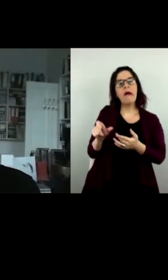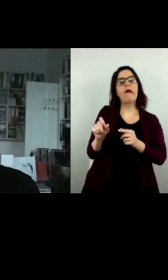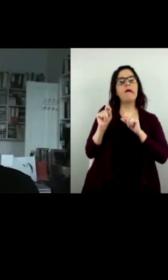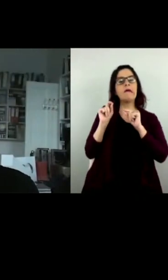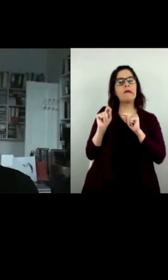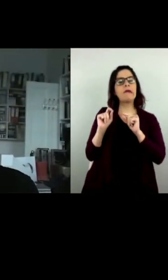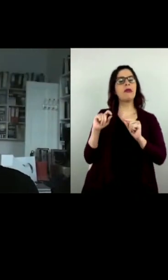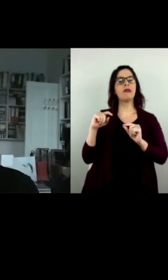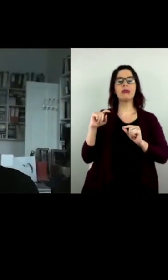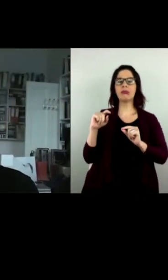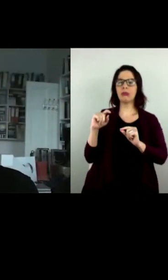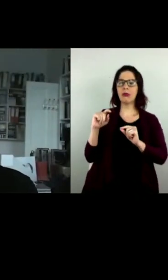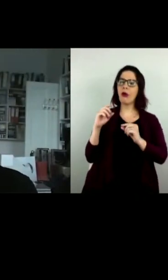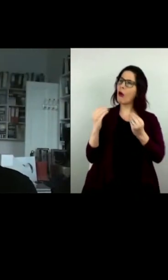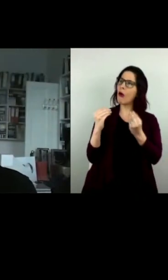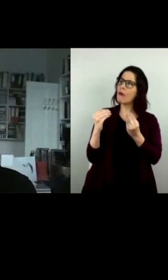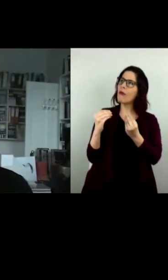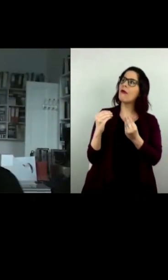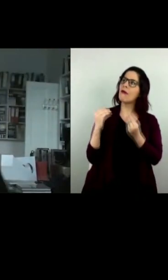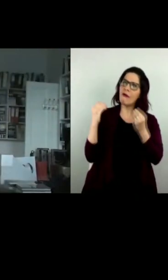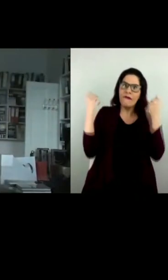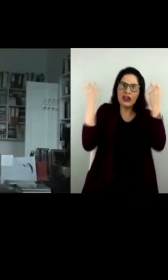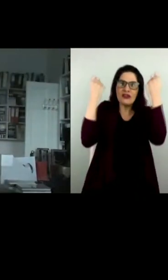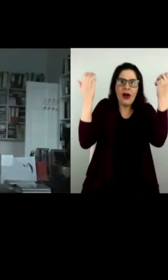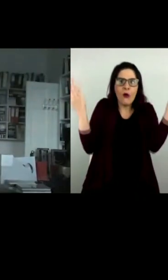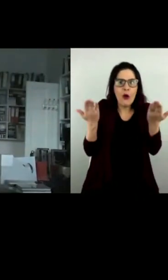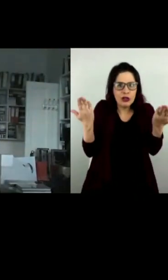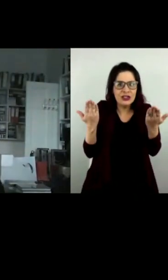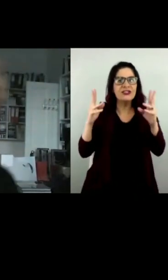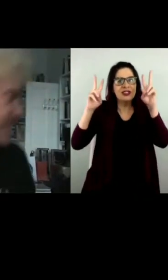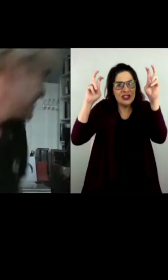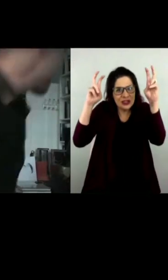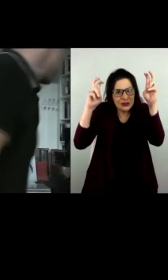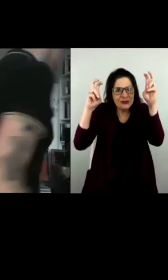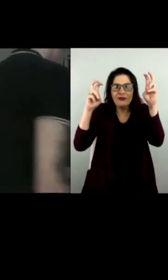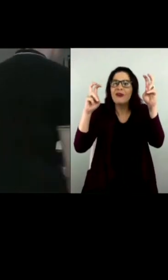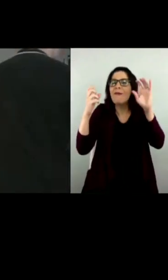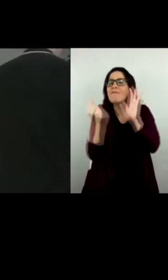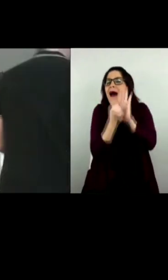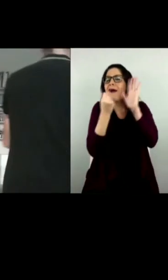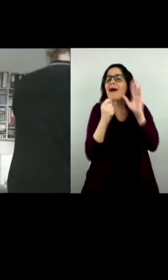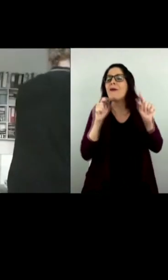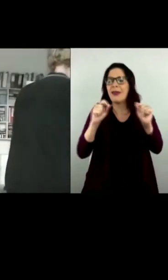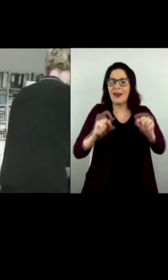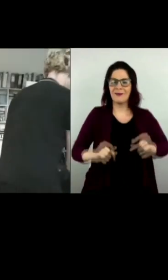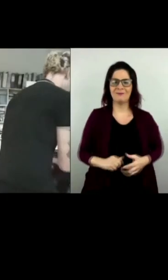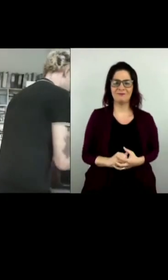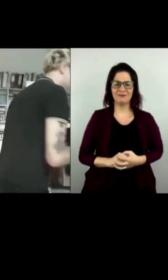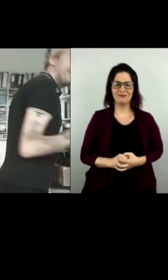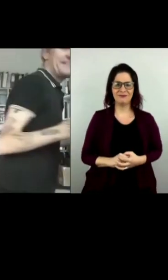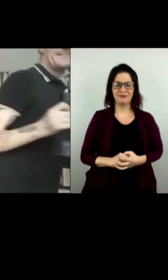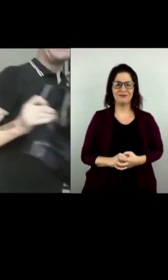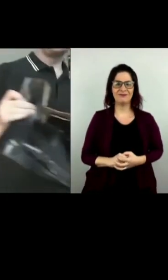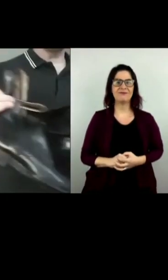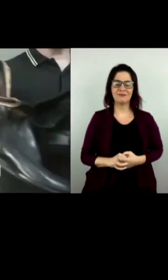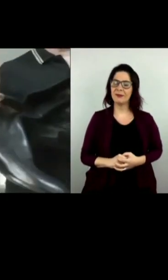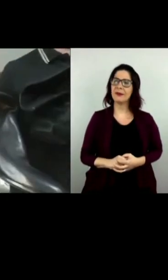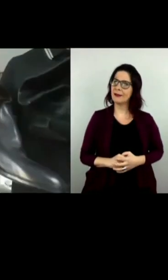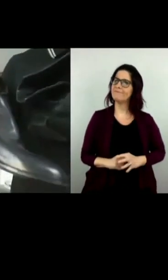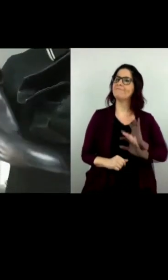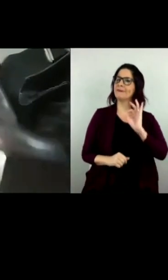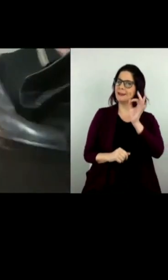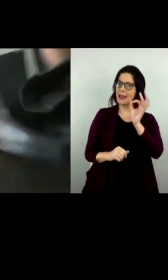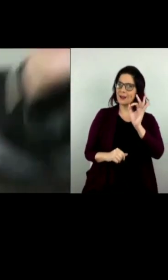with the title of this festival. Mm. Yes, Orson Welles. So, my first object. Welles.